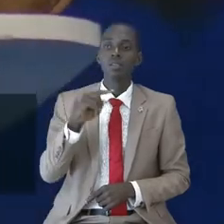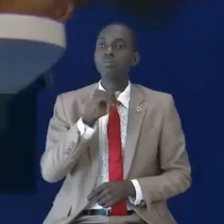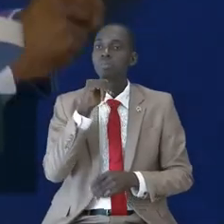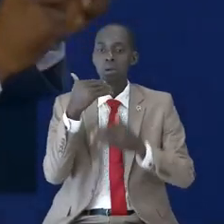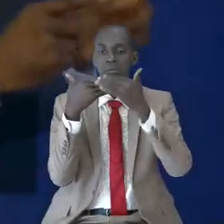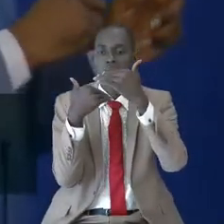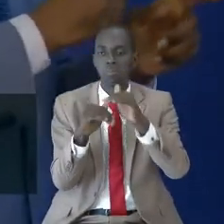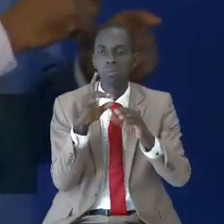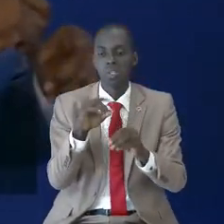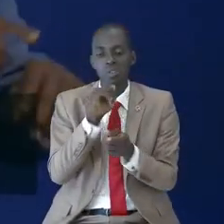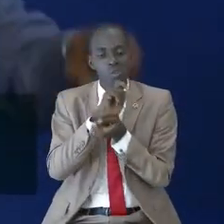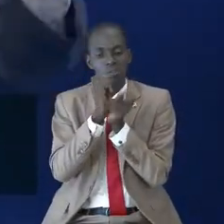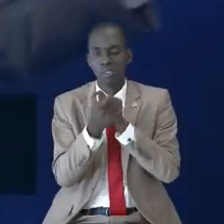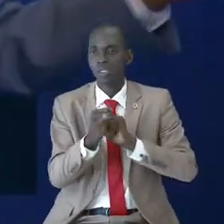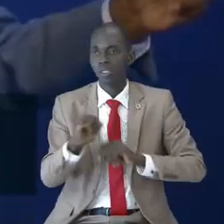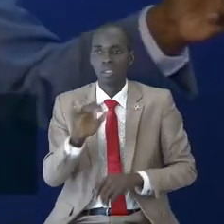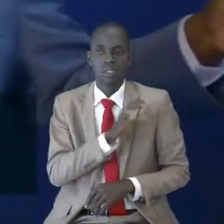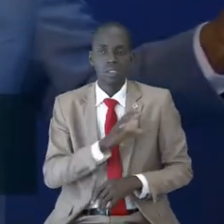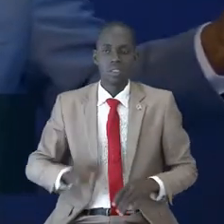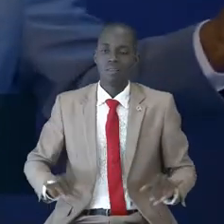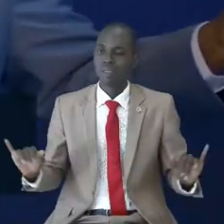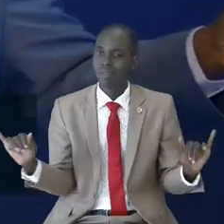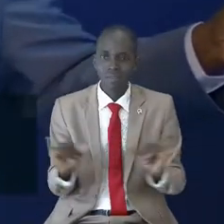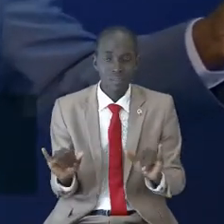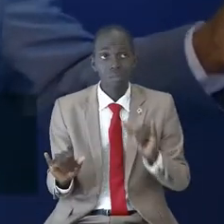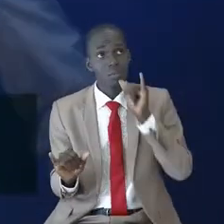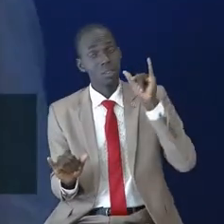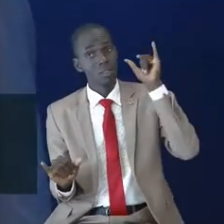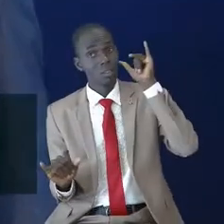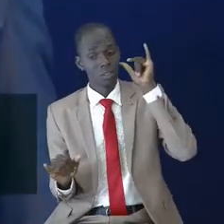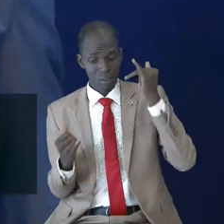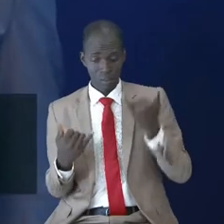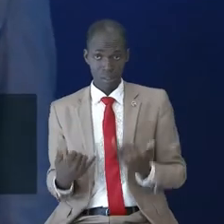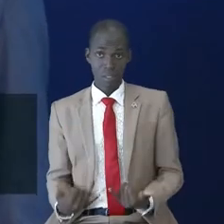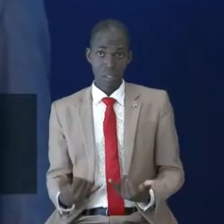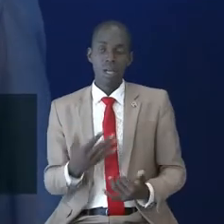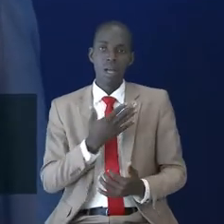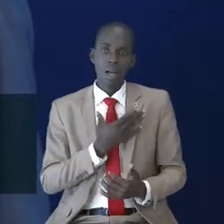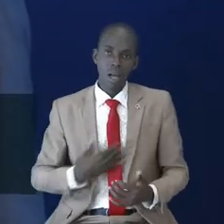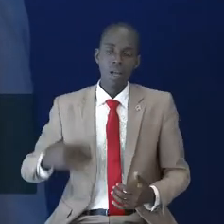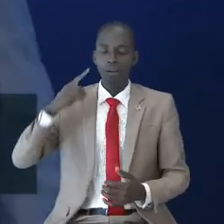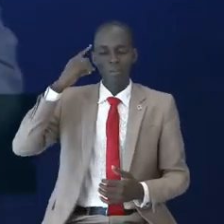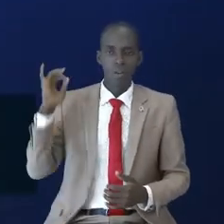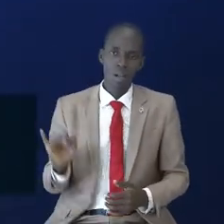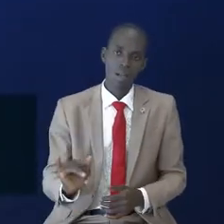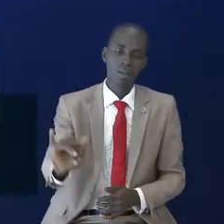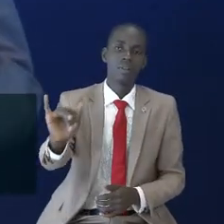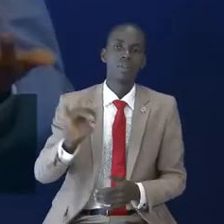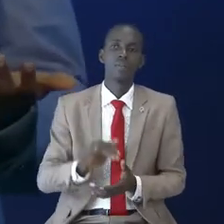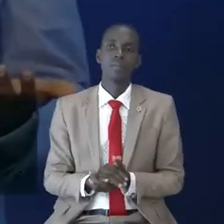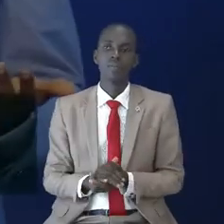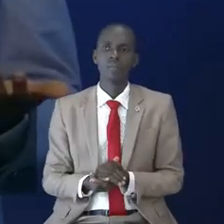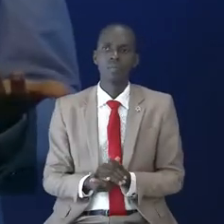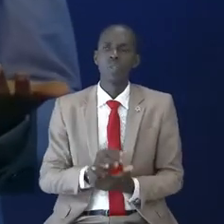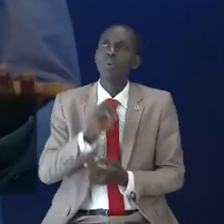the unchanging Christ, the same yesterday and today and forever. What did